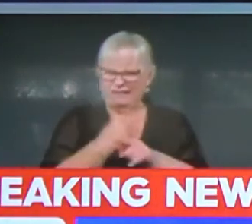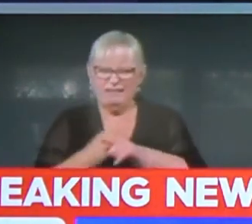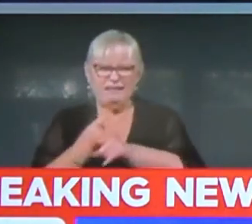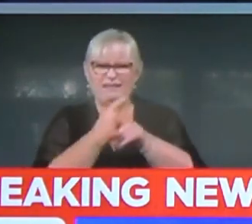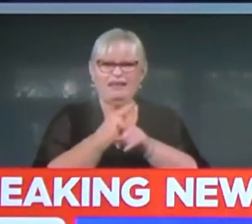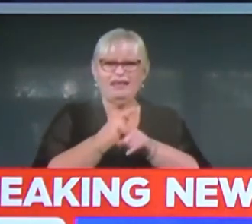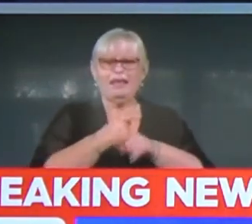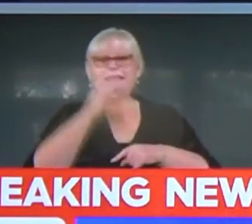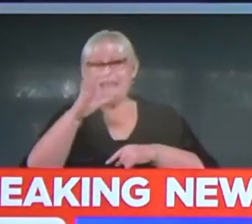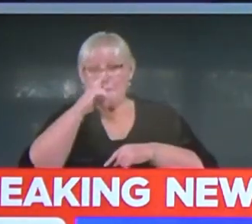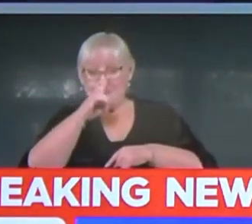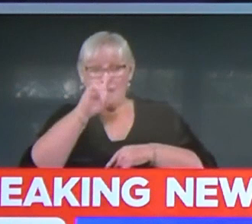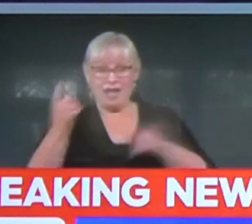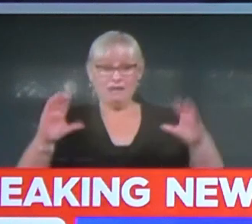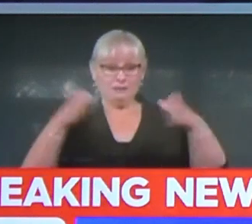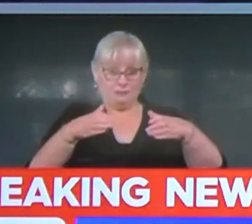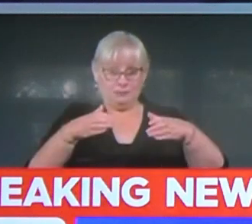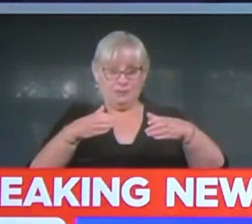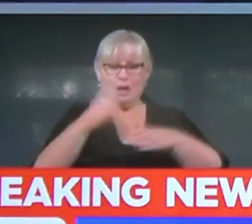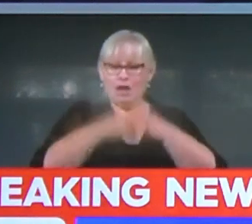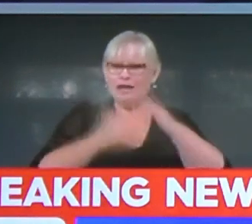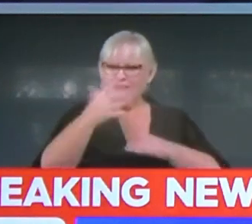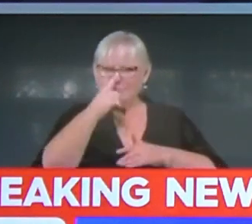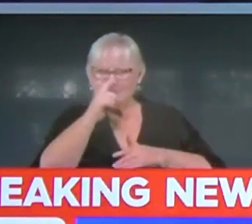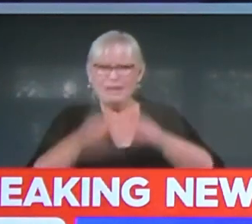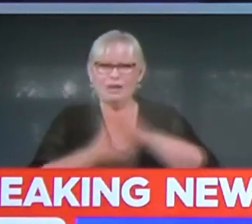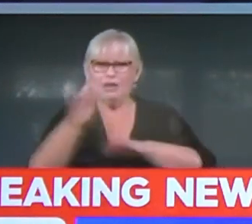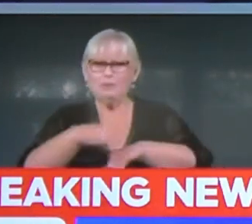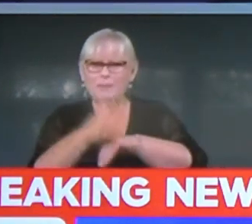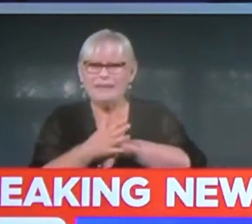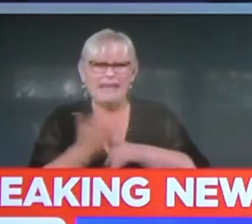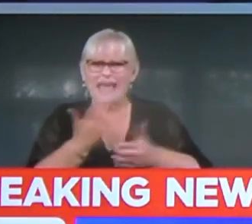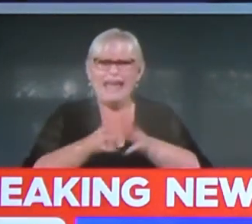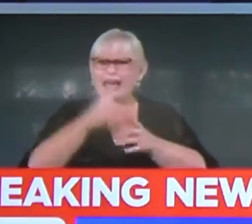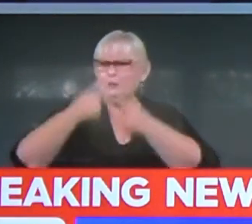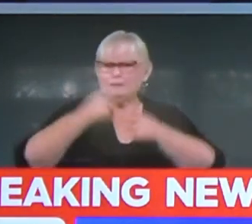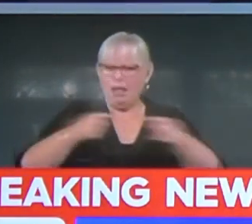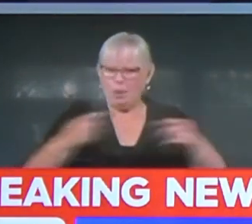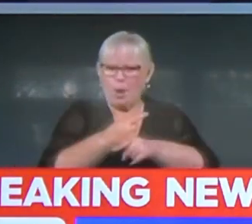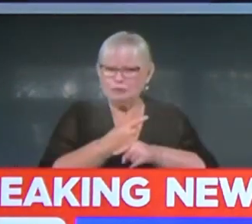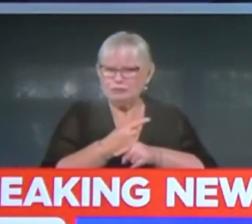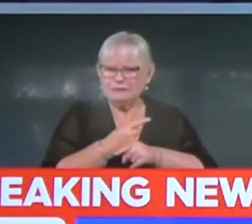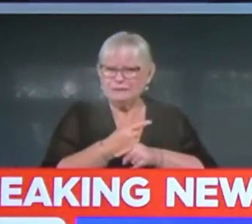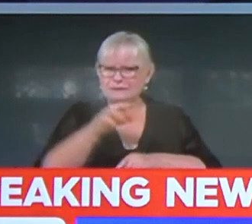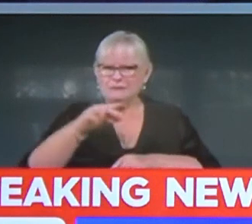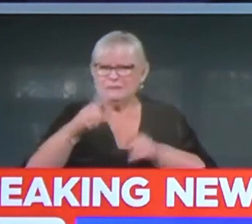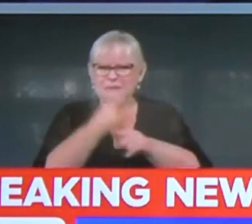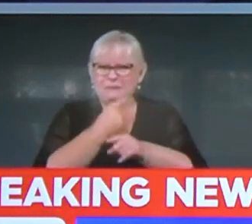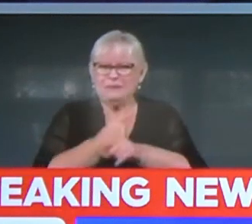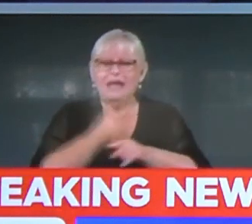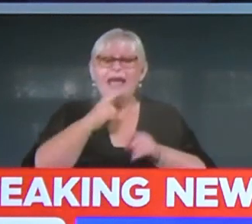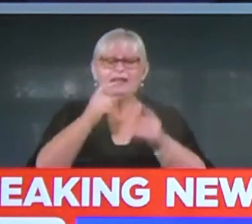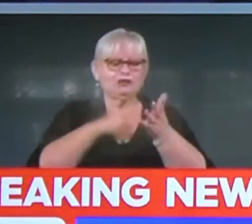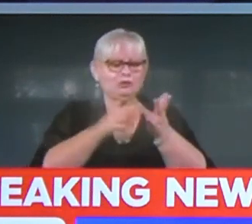can go to a boot camp, but you're saying only 5 people can go to a wedding. How do you explain that contradiction? And there are calls from Tony